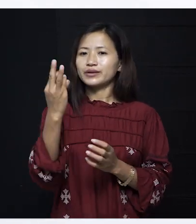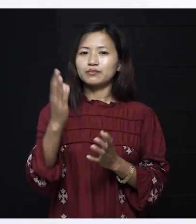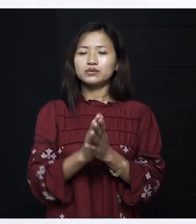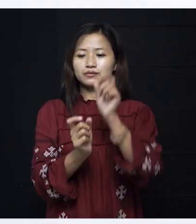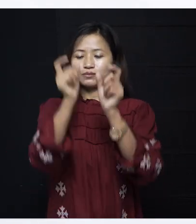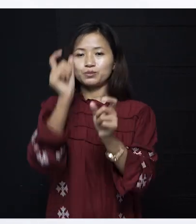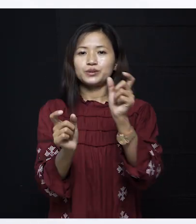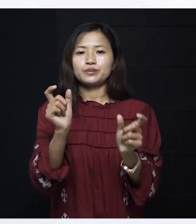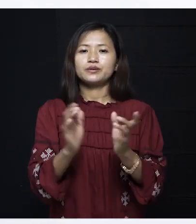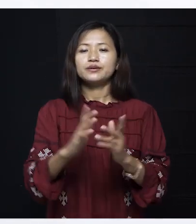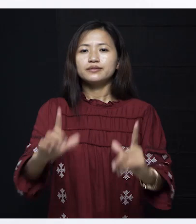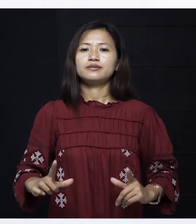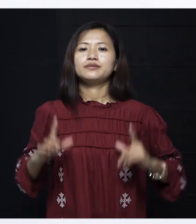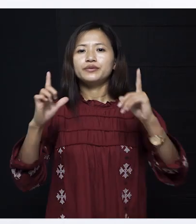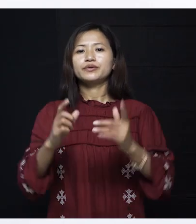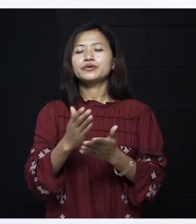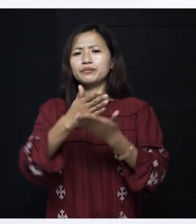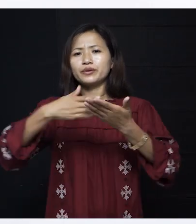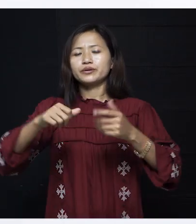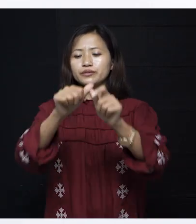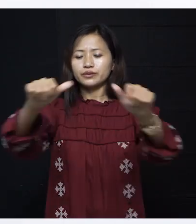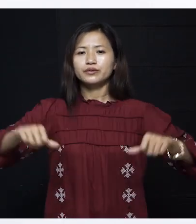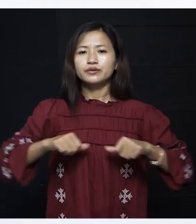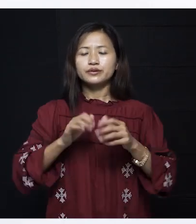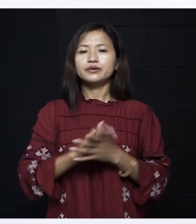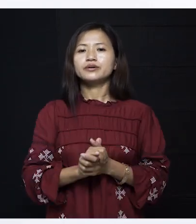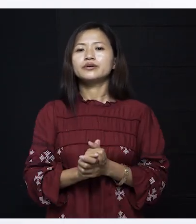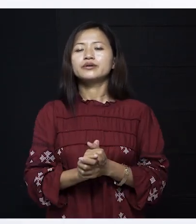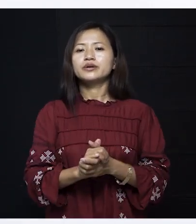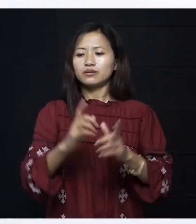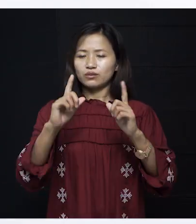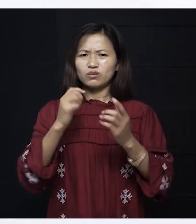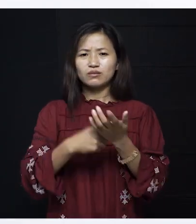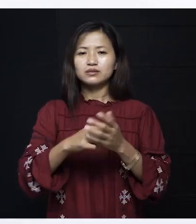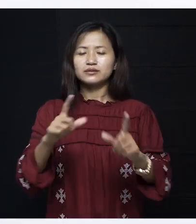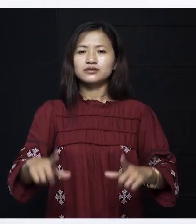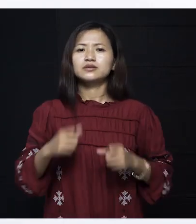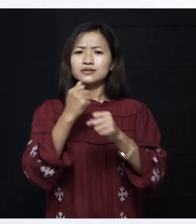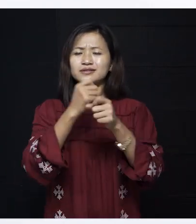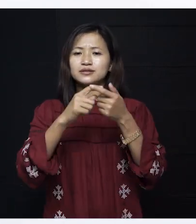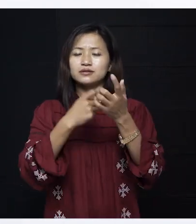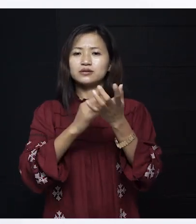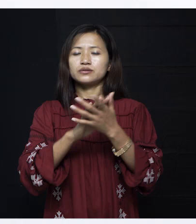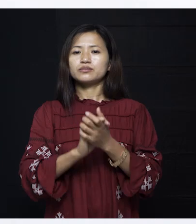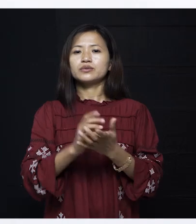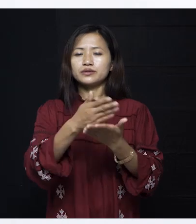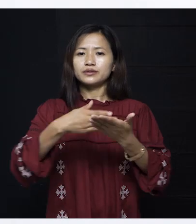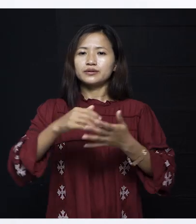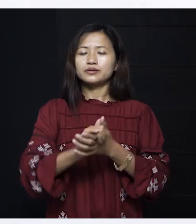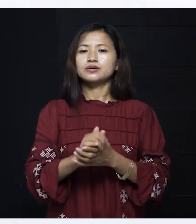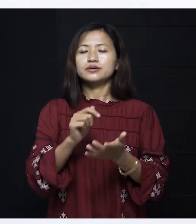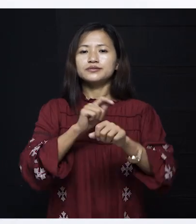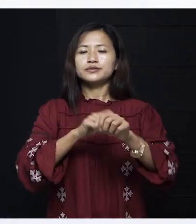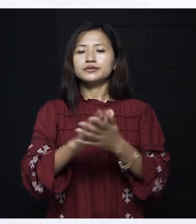of people, okay, living in a particular area or living in a geographical area at a particular time. So that